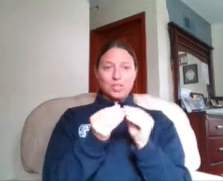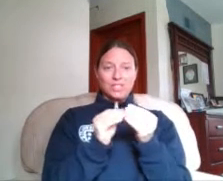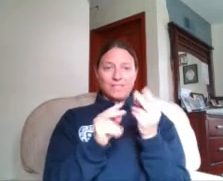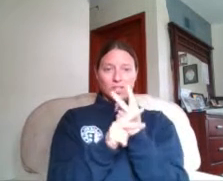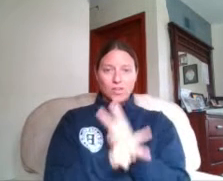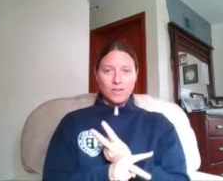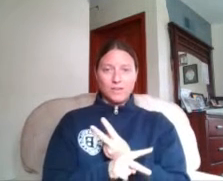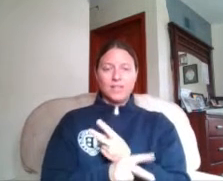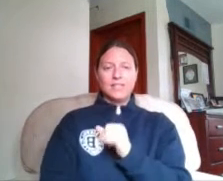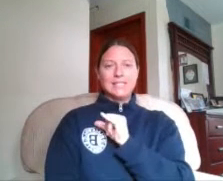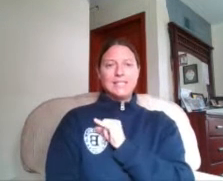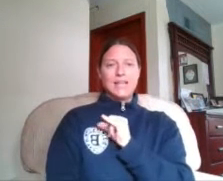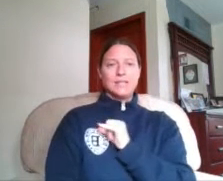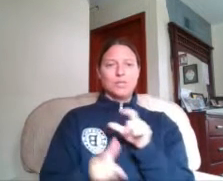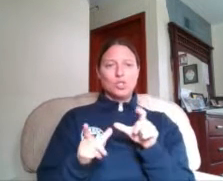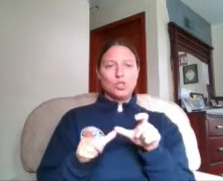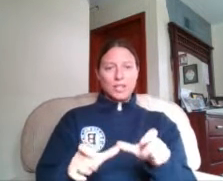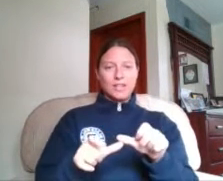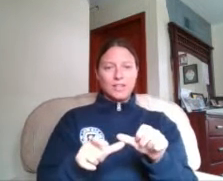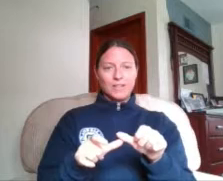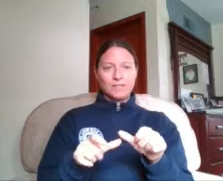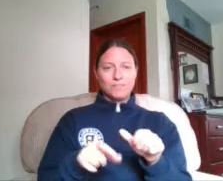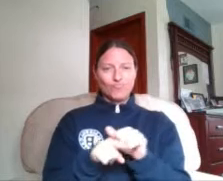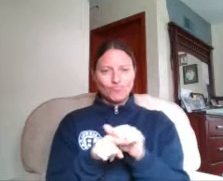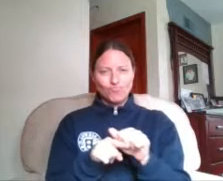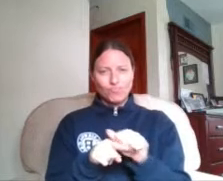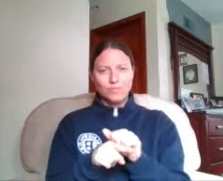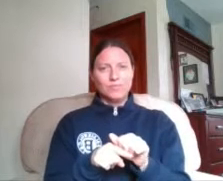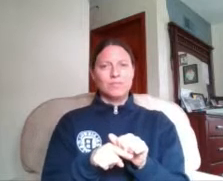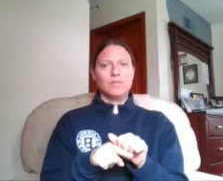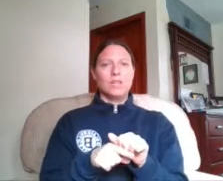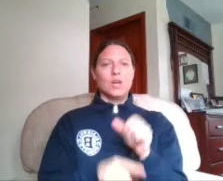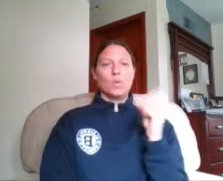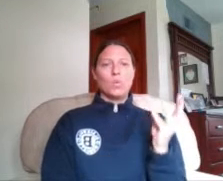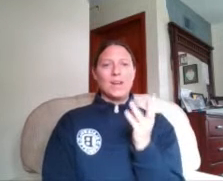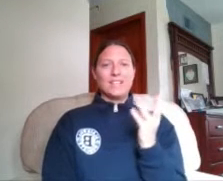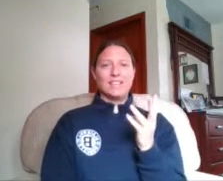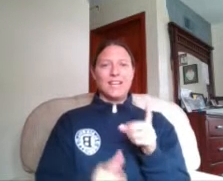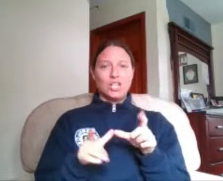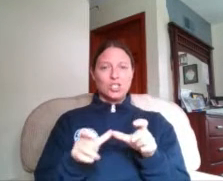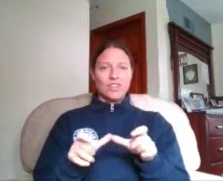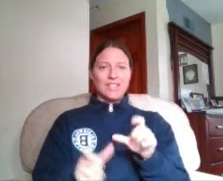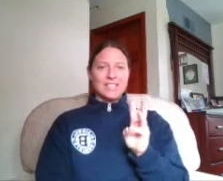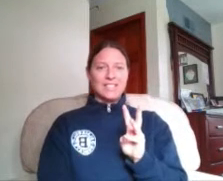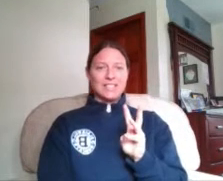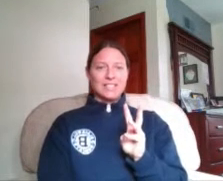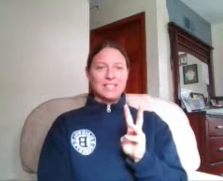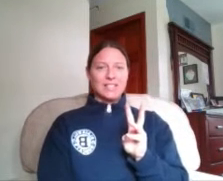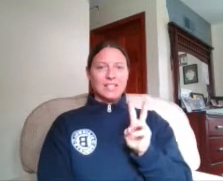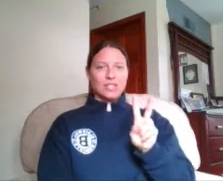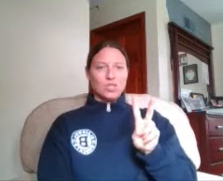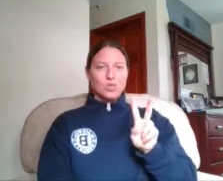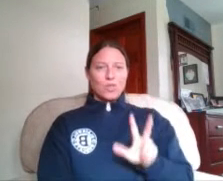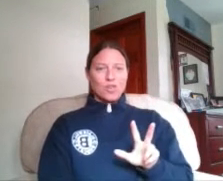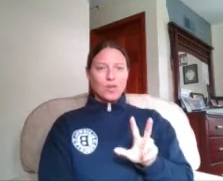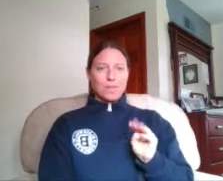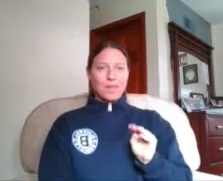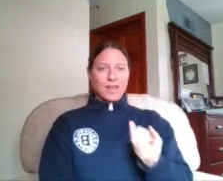On Wednesday, she ran 6 2/3 miles. On Saturday, she ran 2 1/4